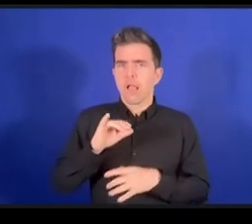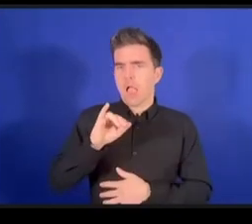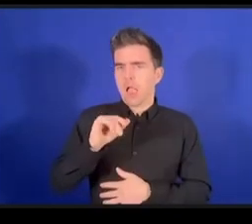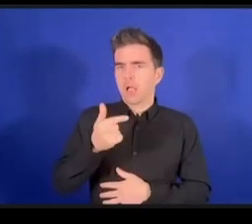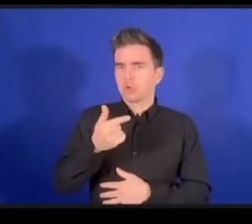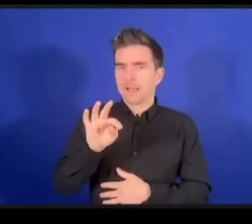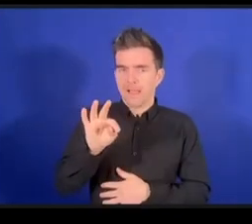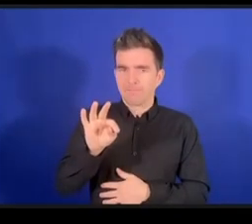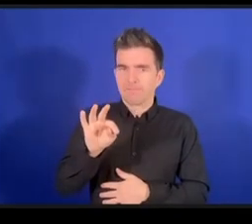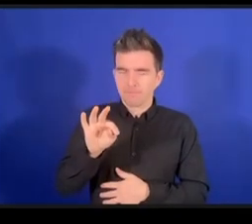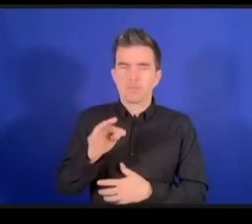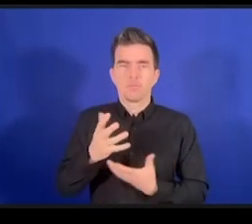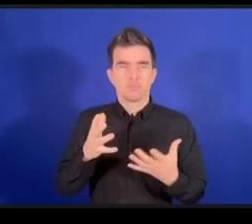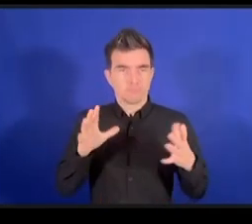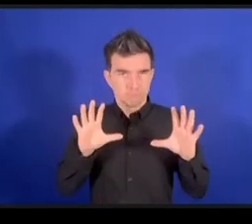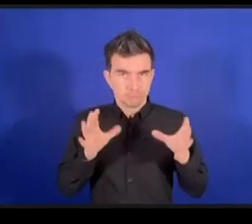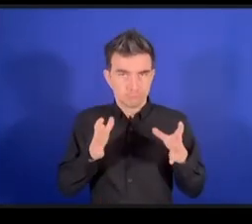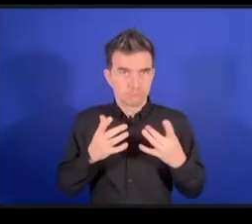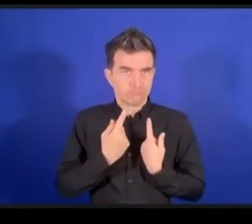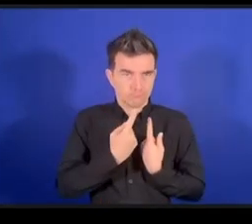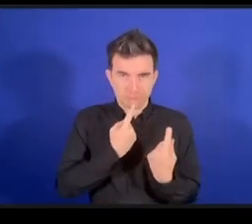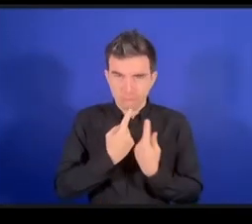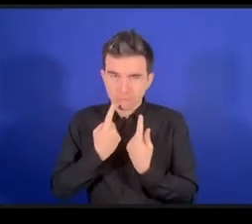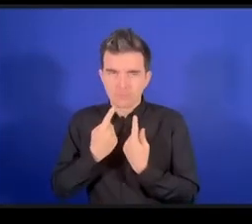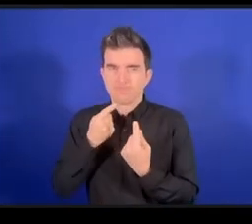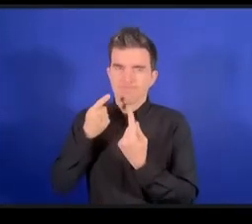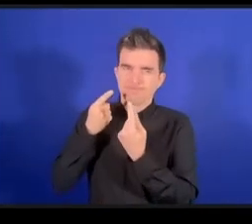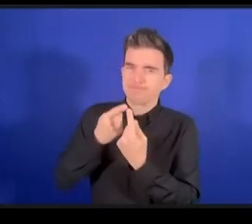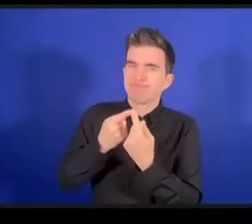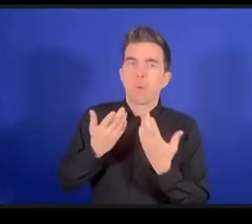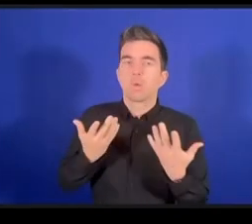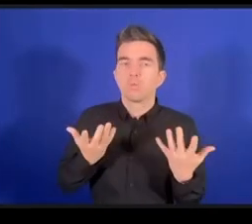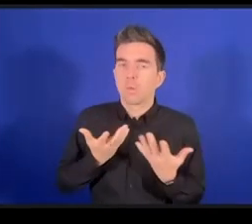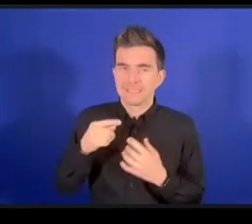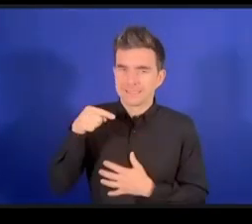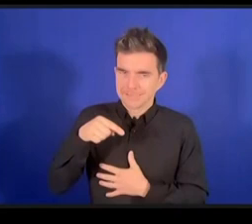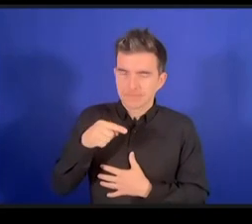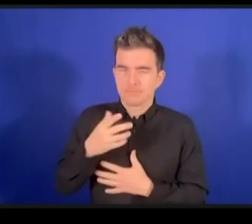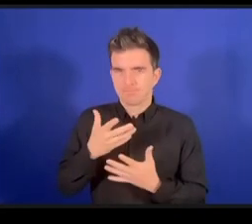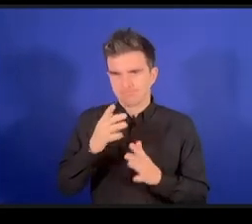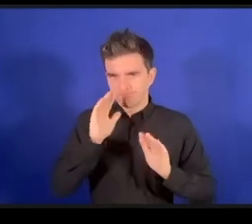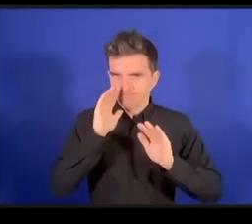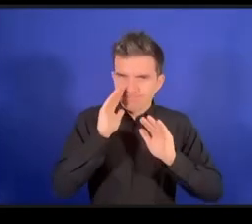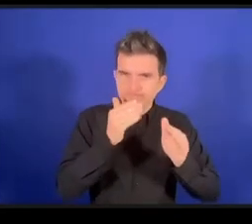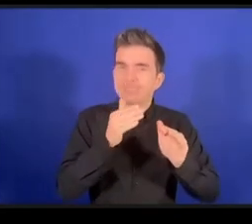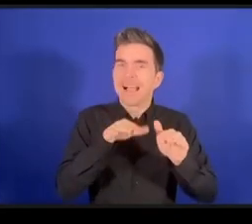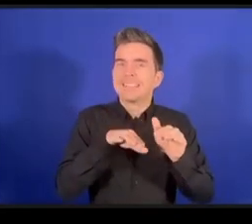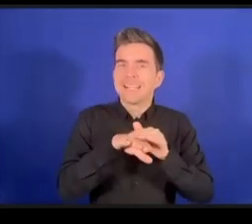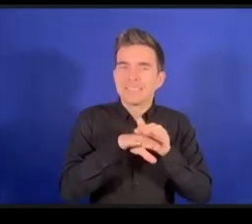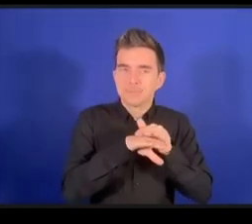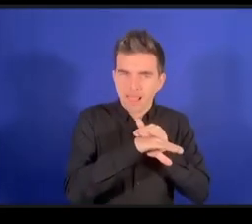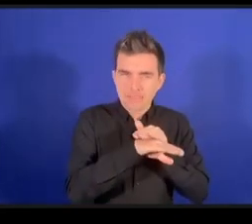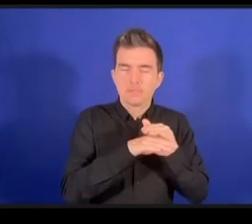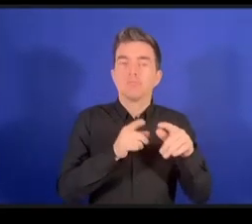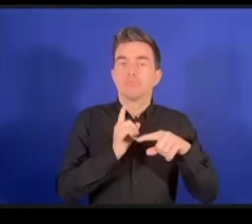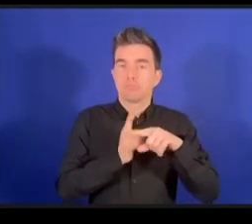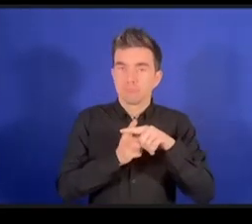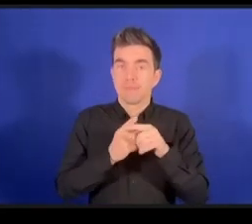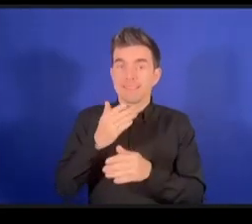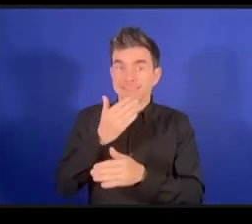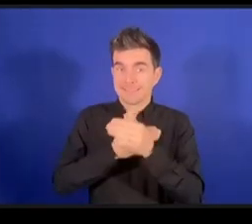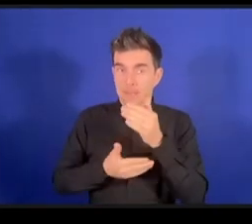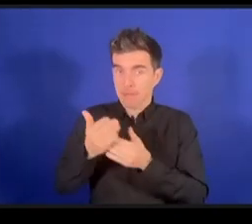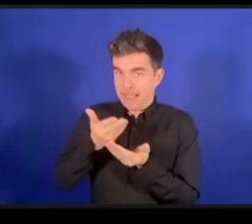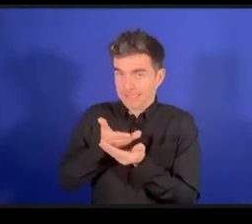is to first make the Internet Governance Forum and its online and physical spaces